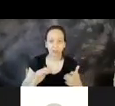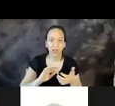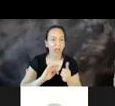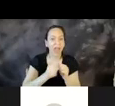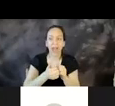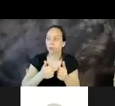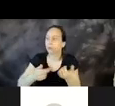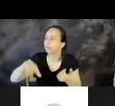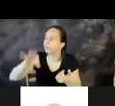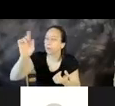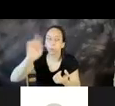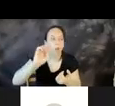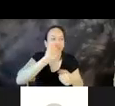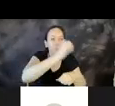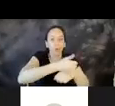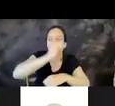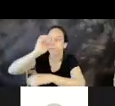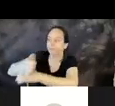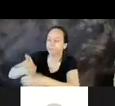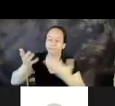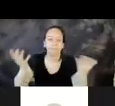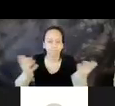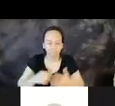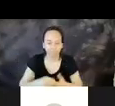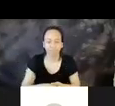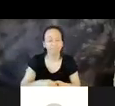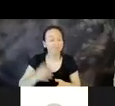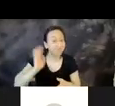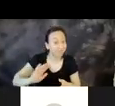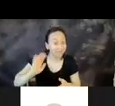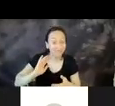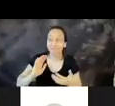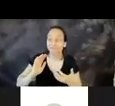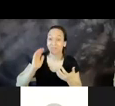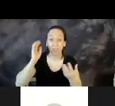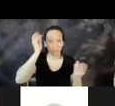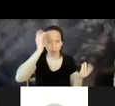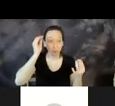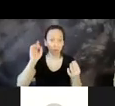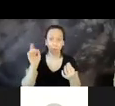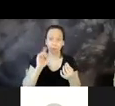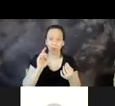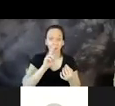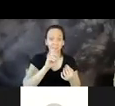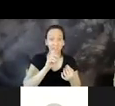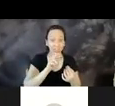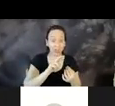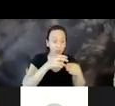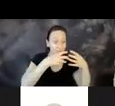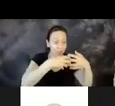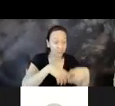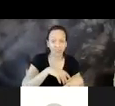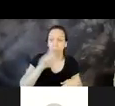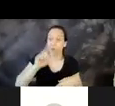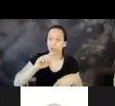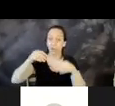locations. So as some of you may know, originally the decision around where to put fare vending machines and retail locations was going to